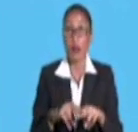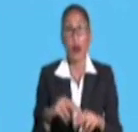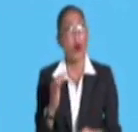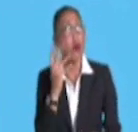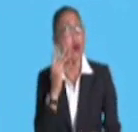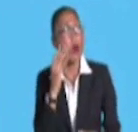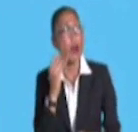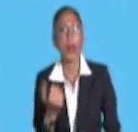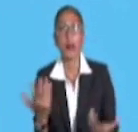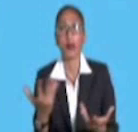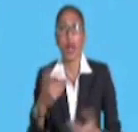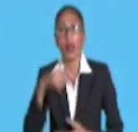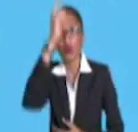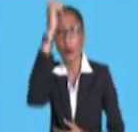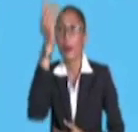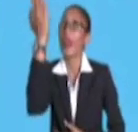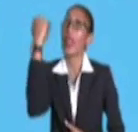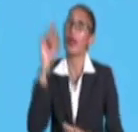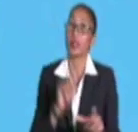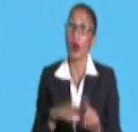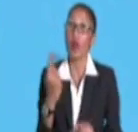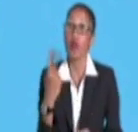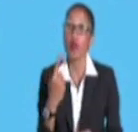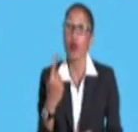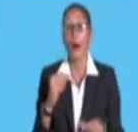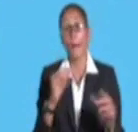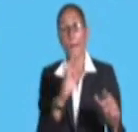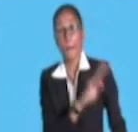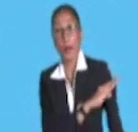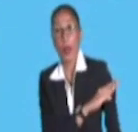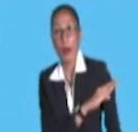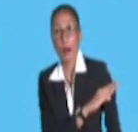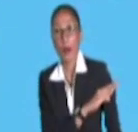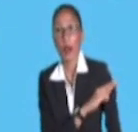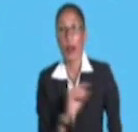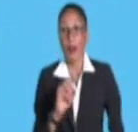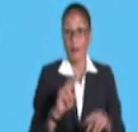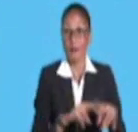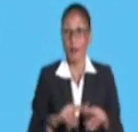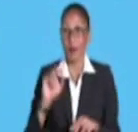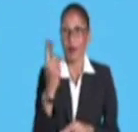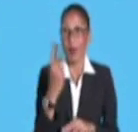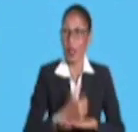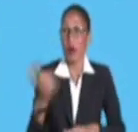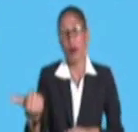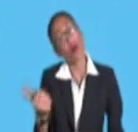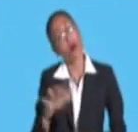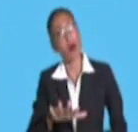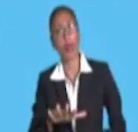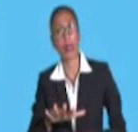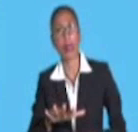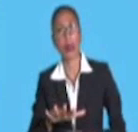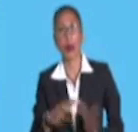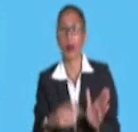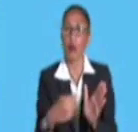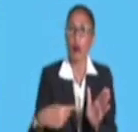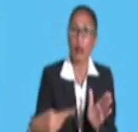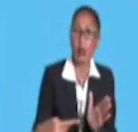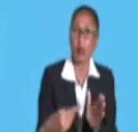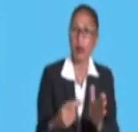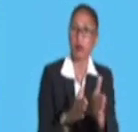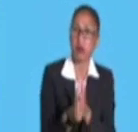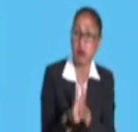in Bonn, Germany last year by our Prime Minister, the Fiji First government has already embarked on some of these